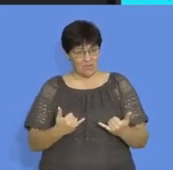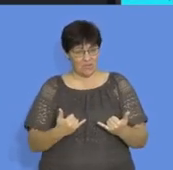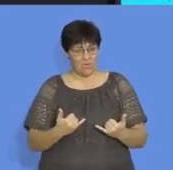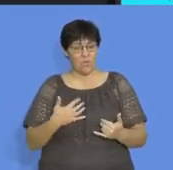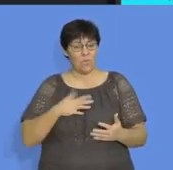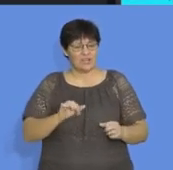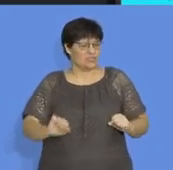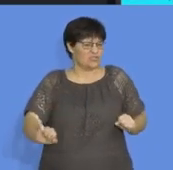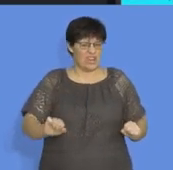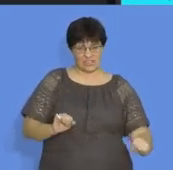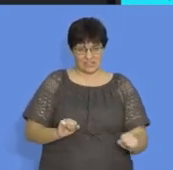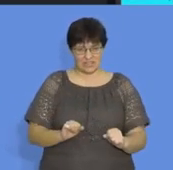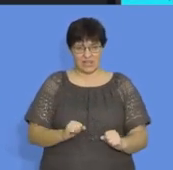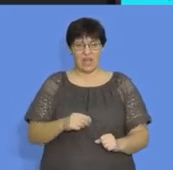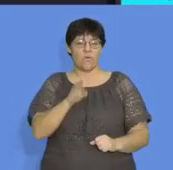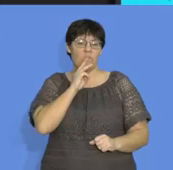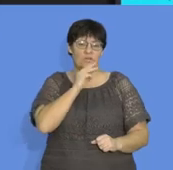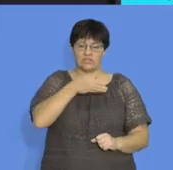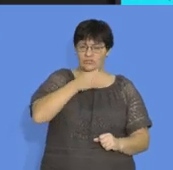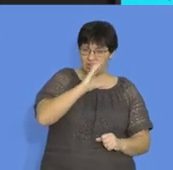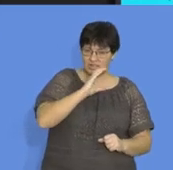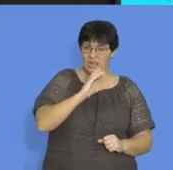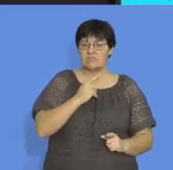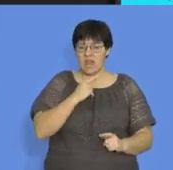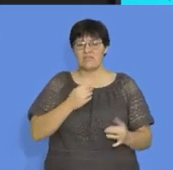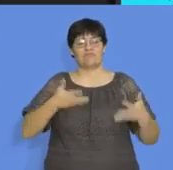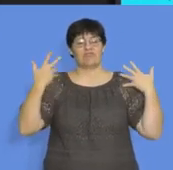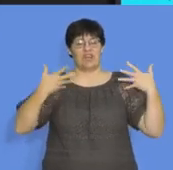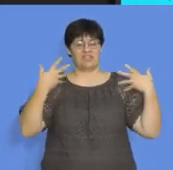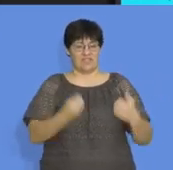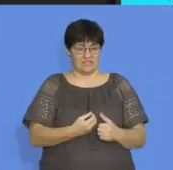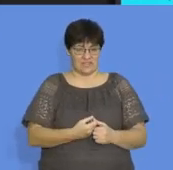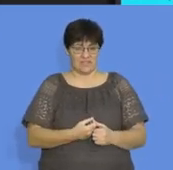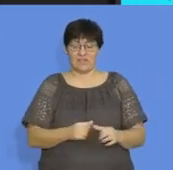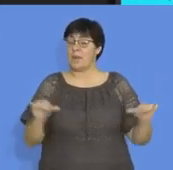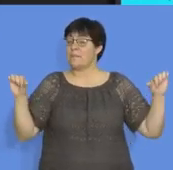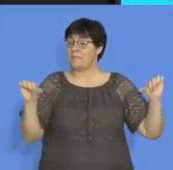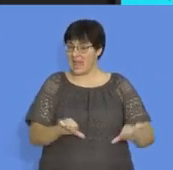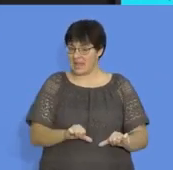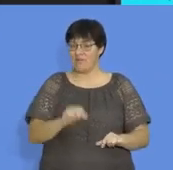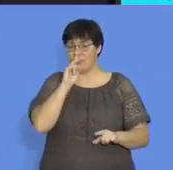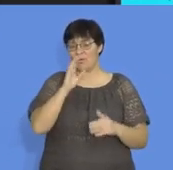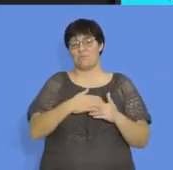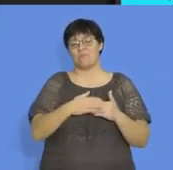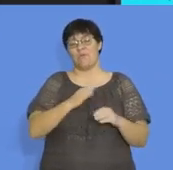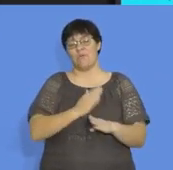to stretch a bit, just drink some water so that you can be a bit refreshed. And when I come back, we'll then look at some more